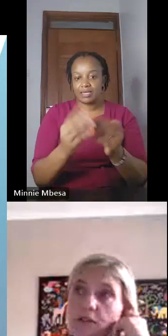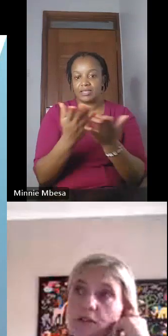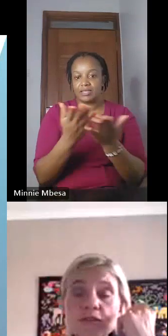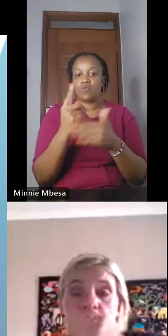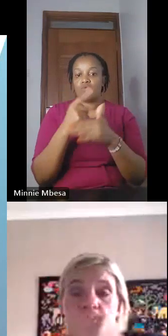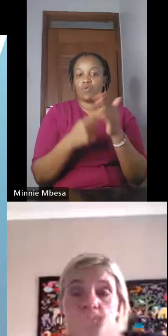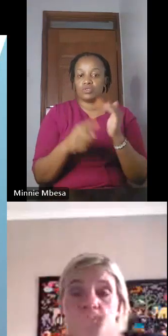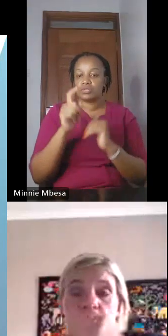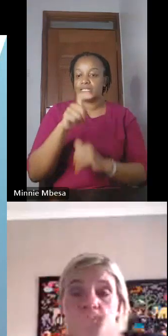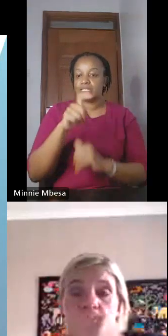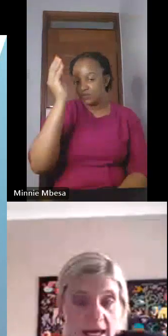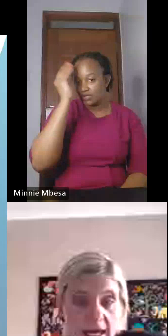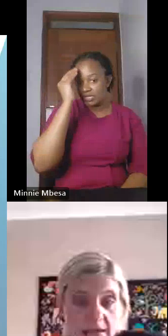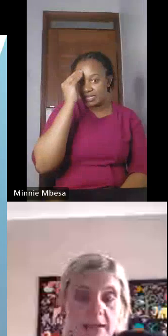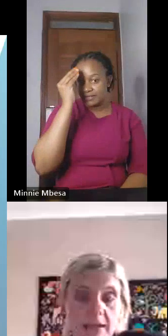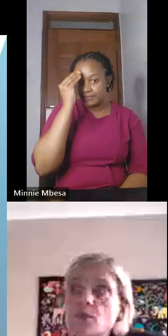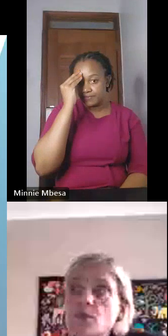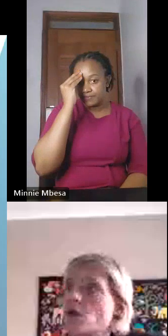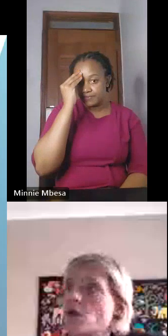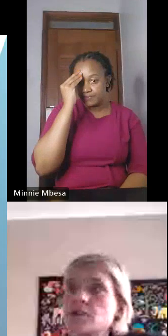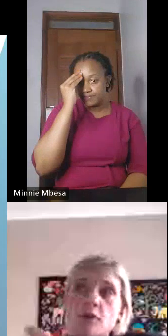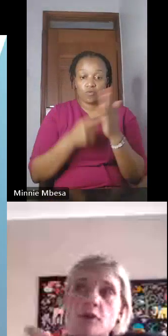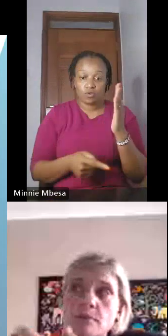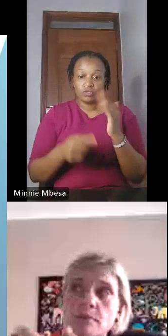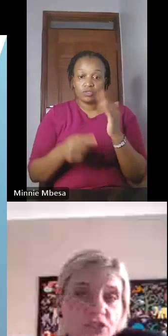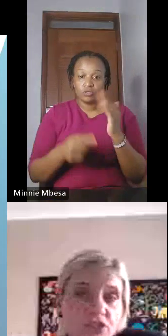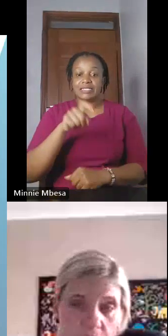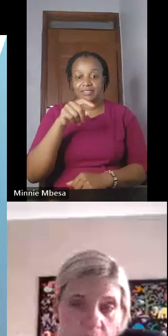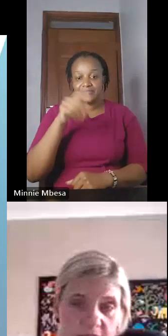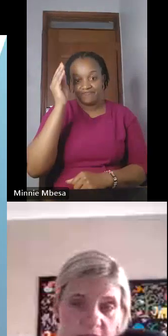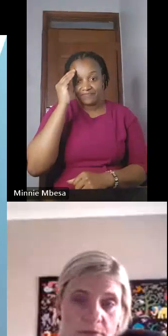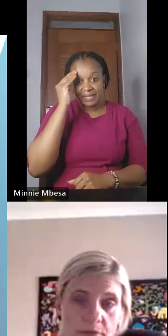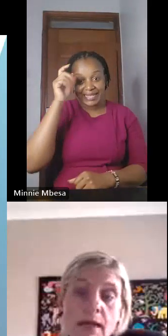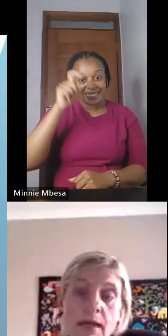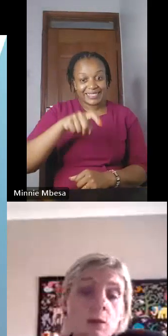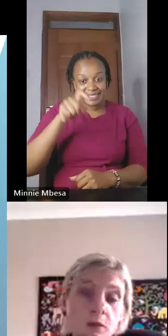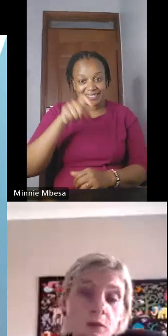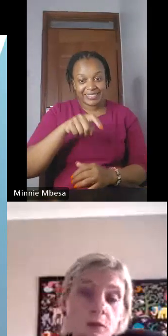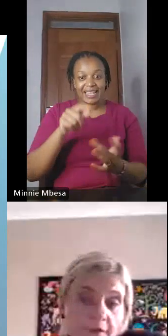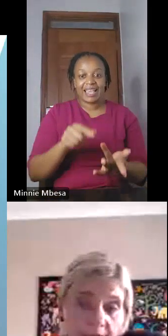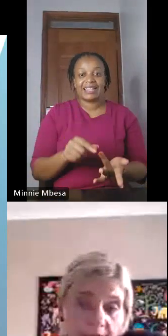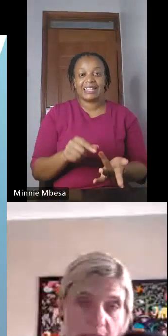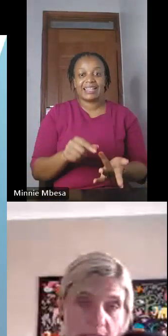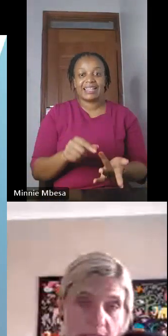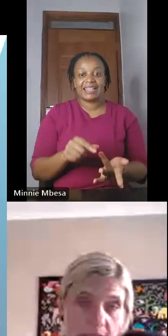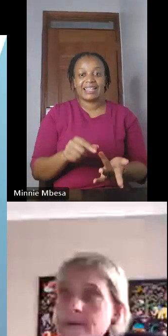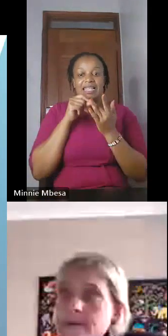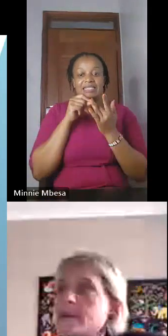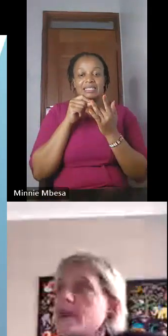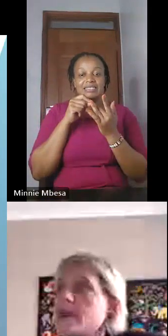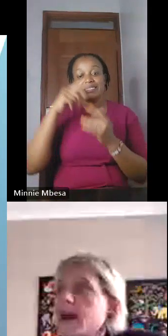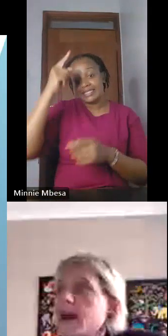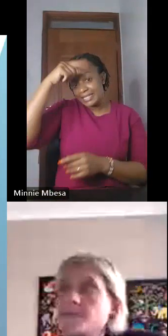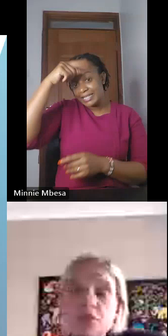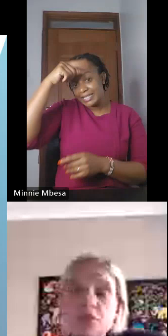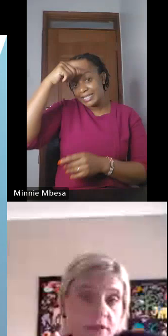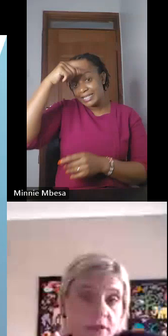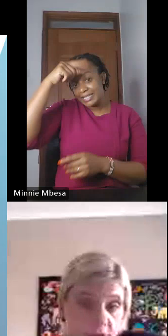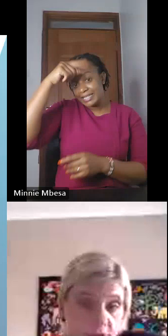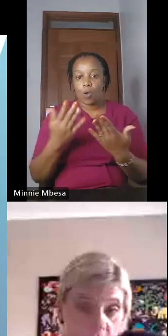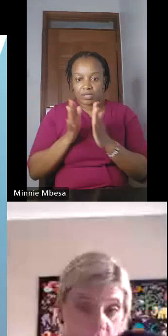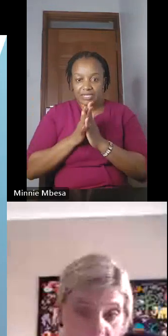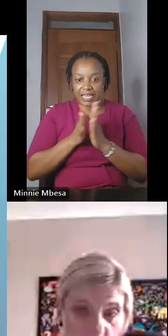right? So do you want a specialized degree, or you are looking for a more general degree with greater flexibility?